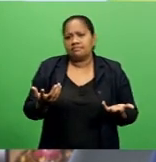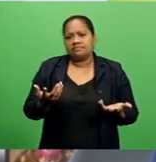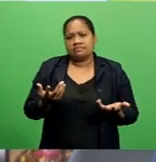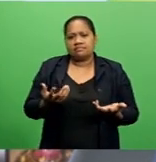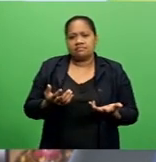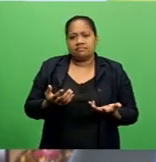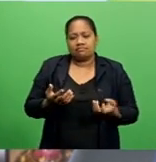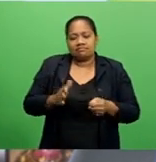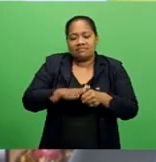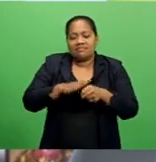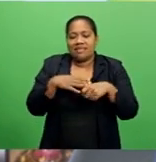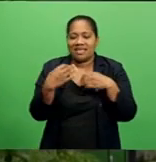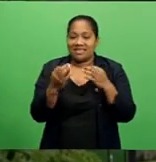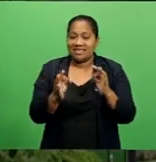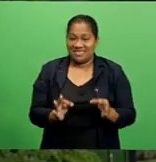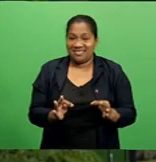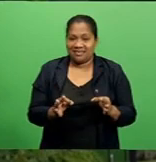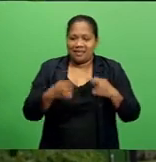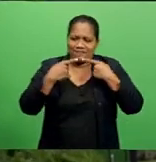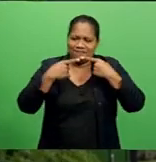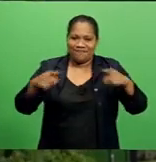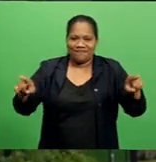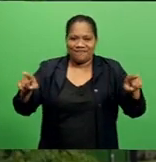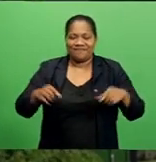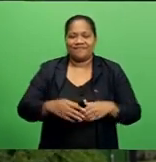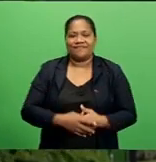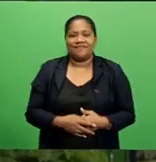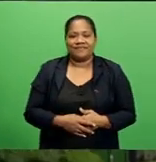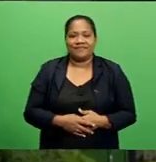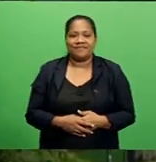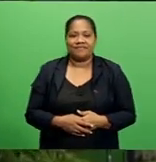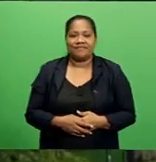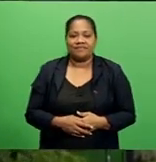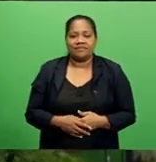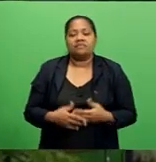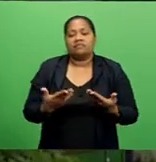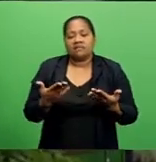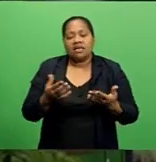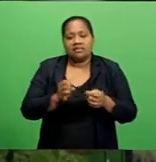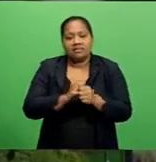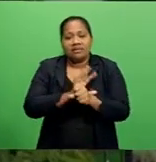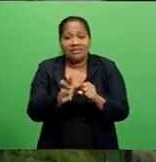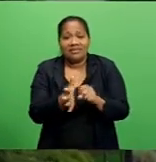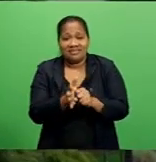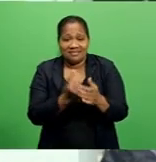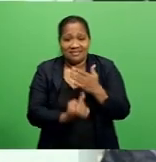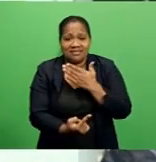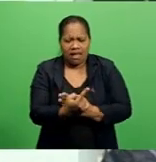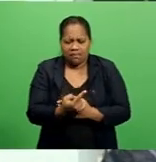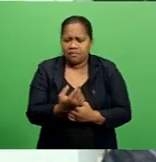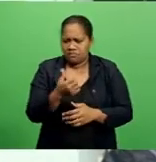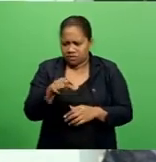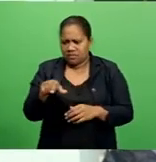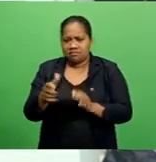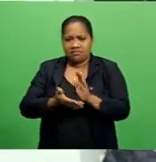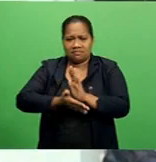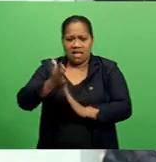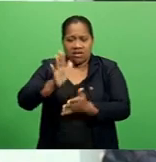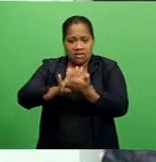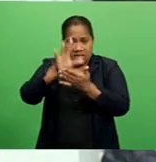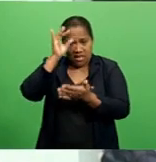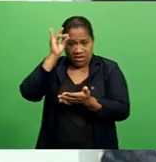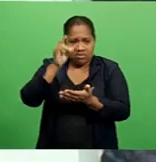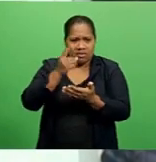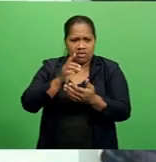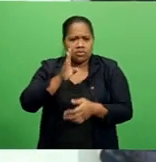the decisions would be made public. Jokan adds, despite the impact of COVID-19, higher education institutions saw an